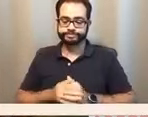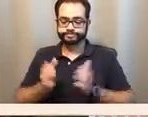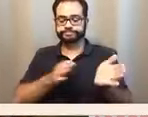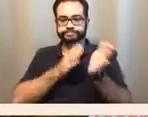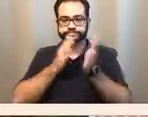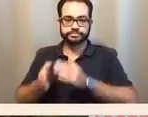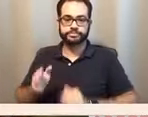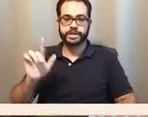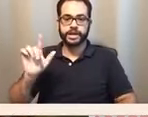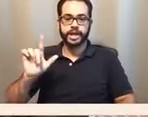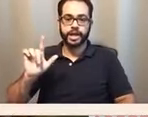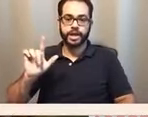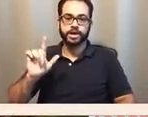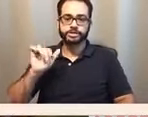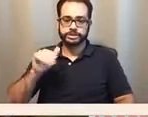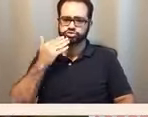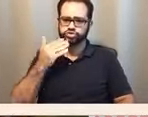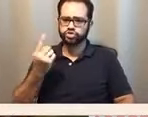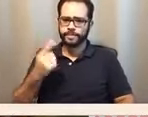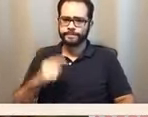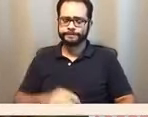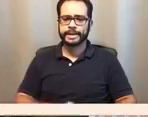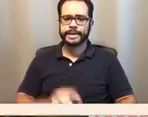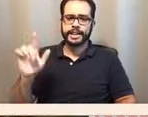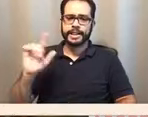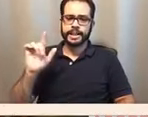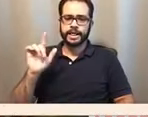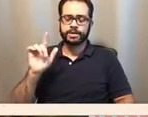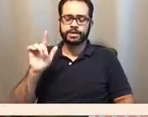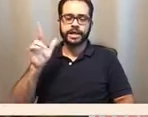one. L, listen.